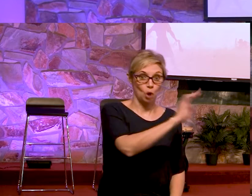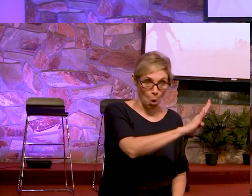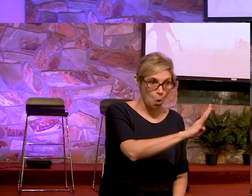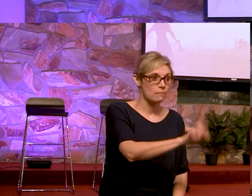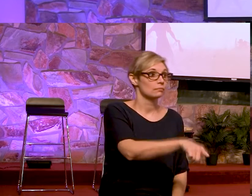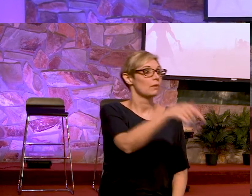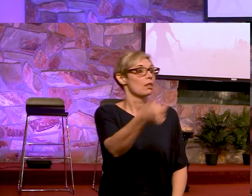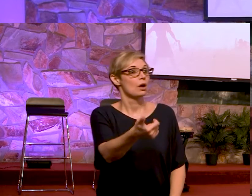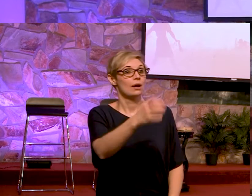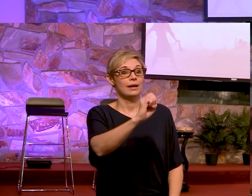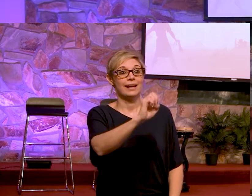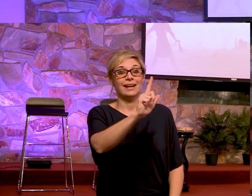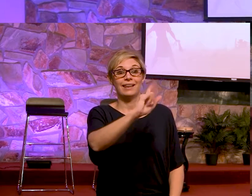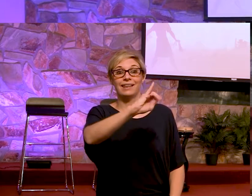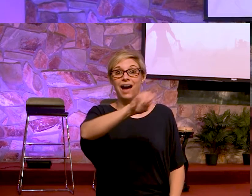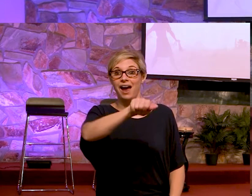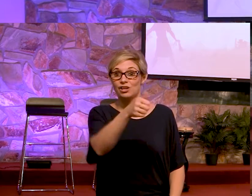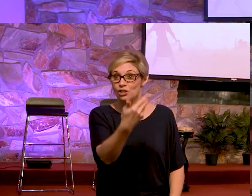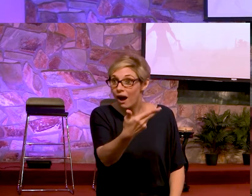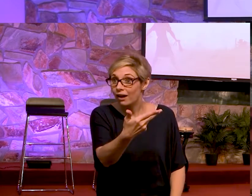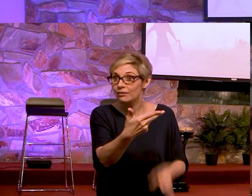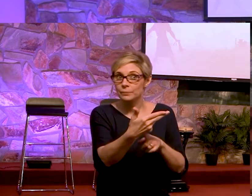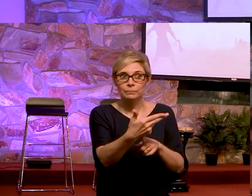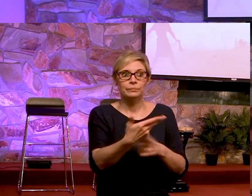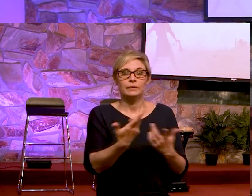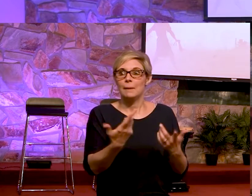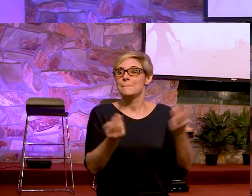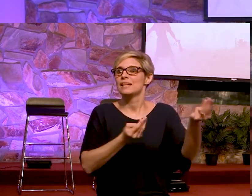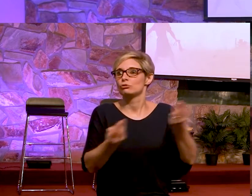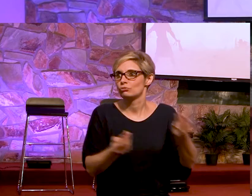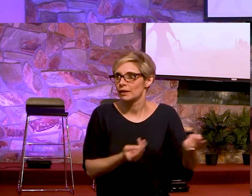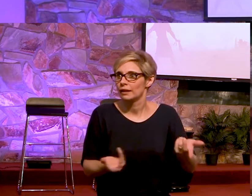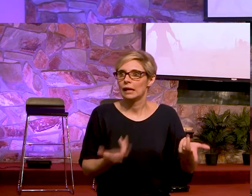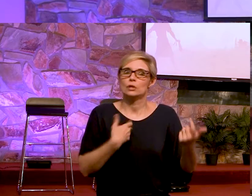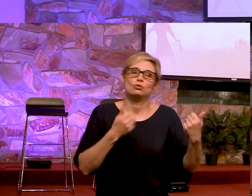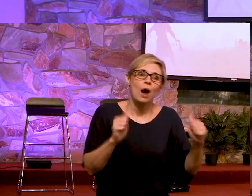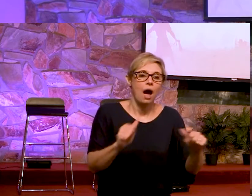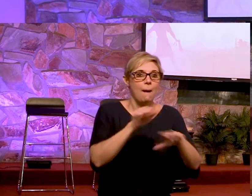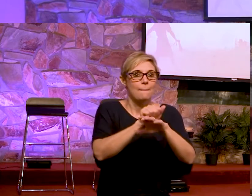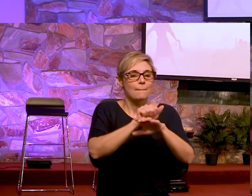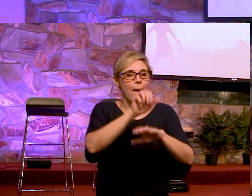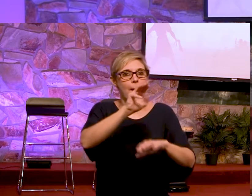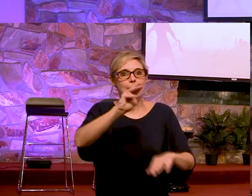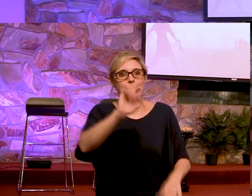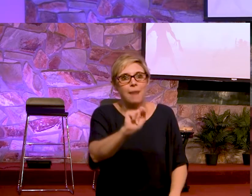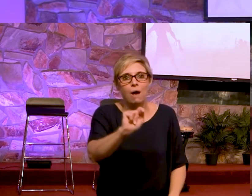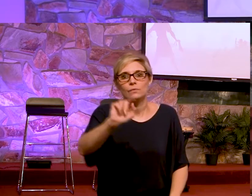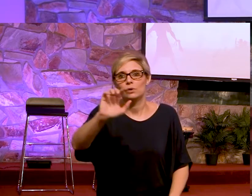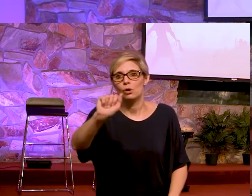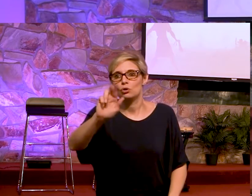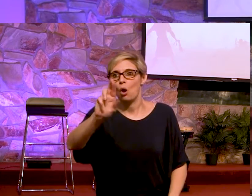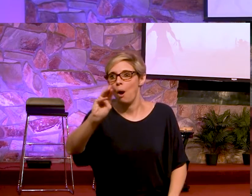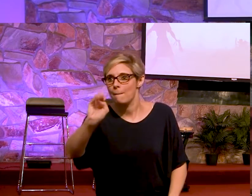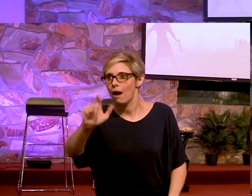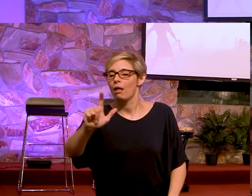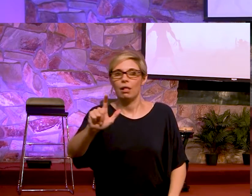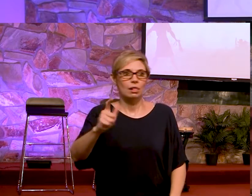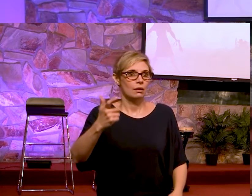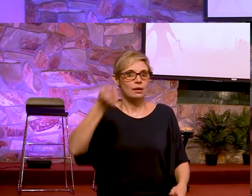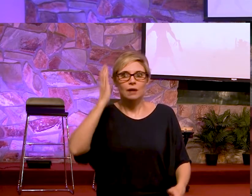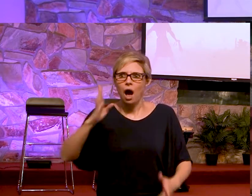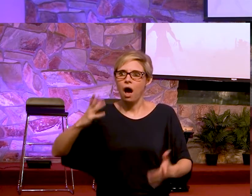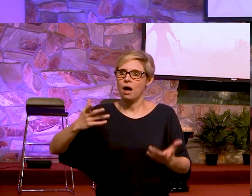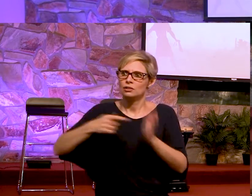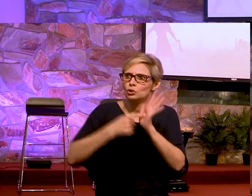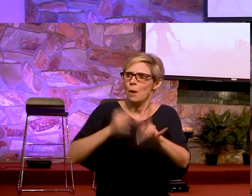Elijah. Elijah became discouraged in ministry. If you remember on Mount Carmel, when God poured out miracle